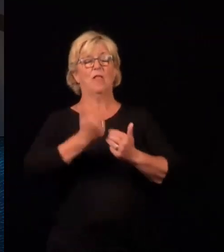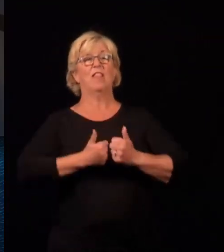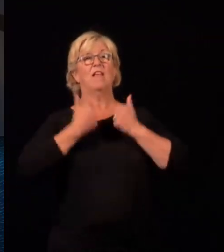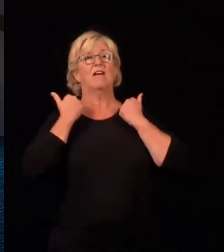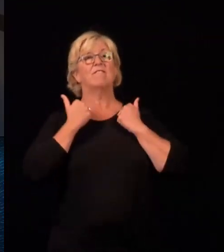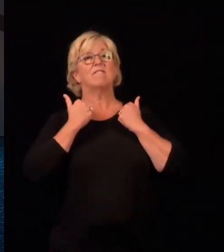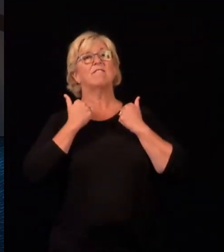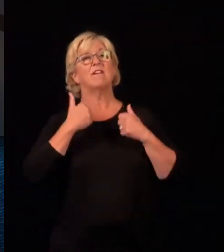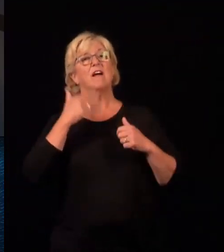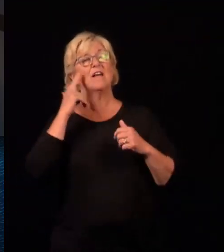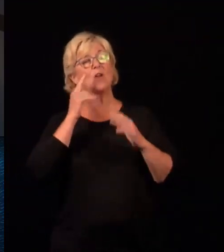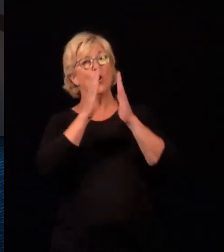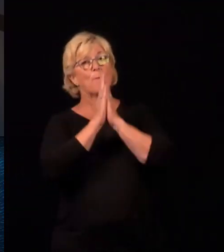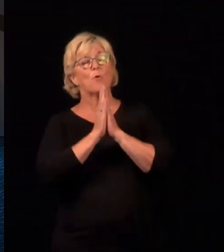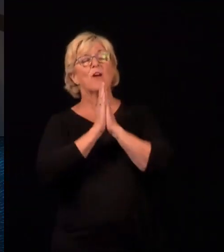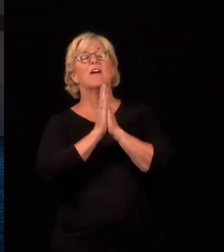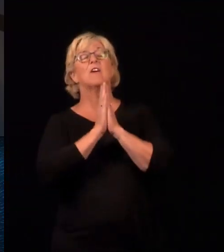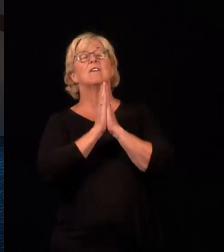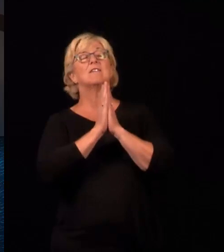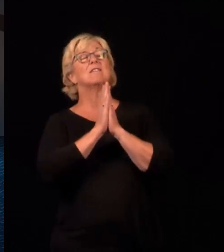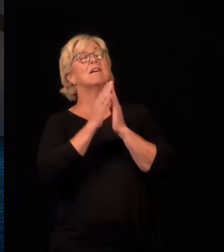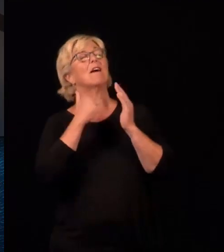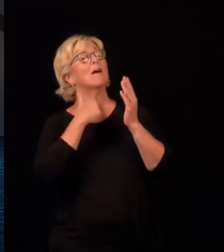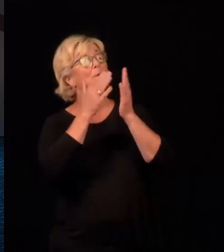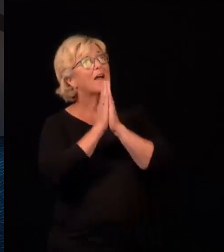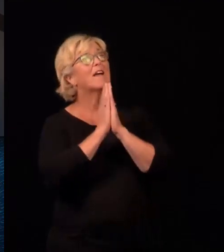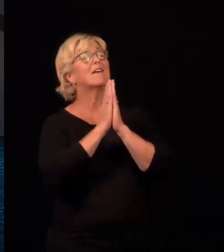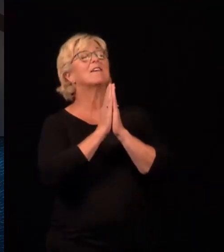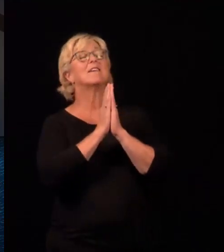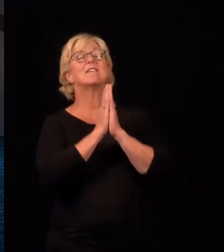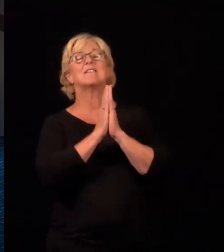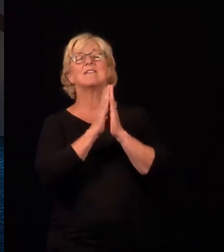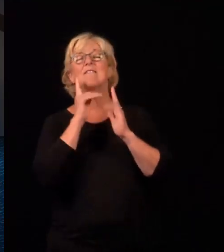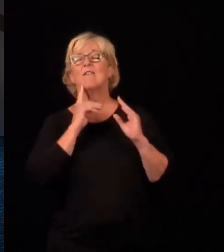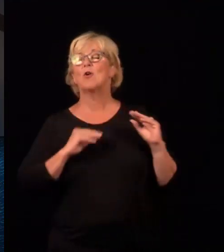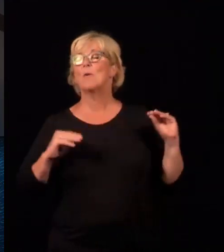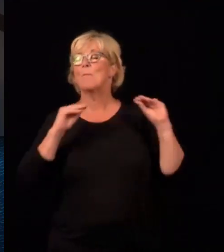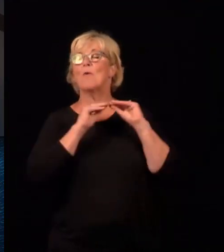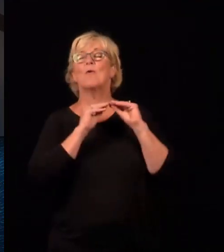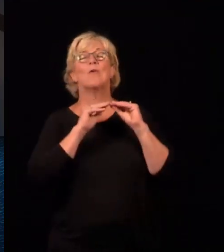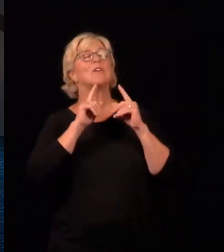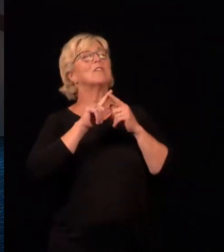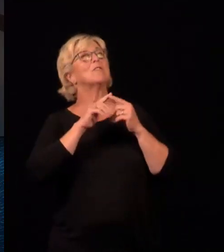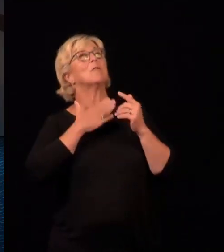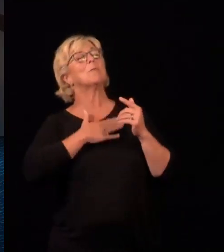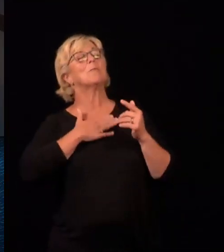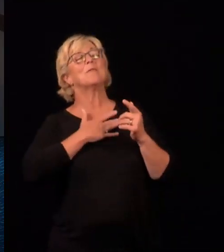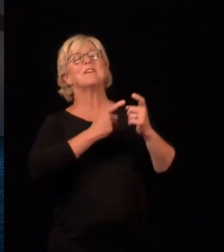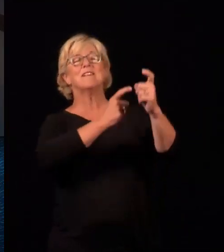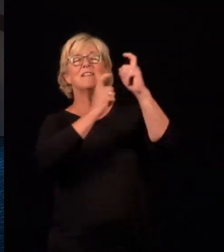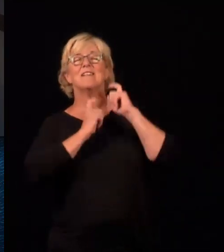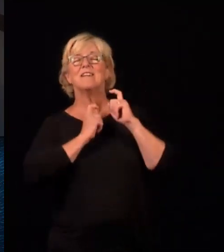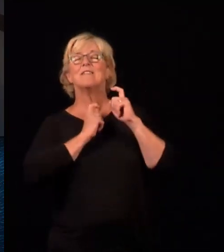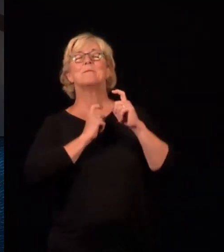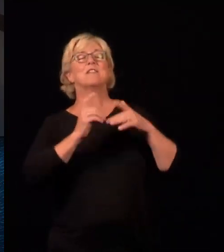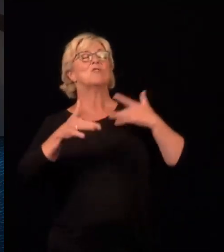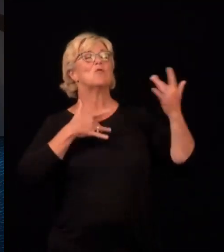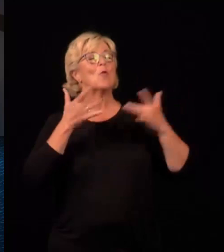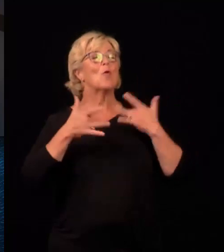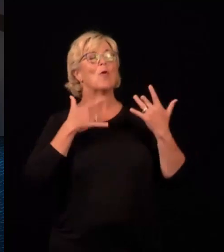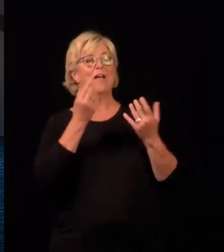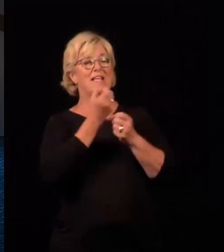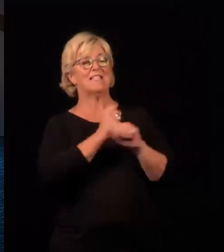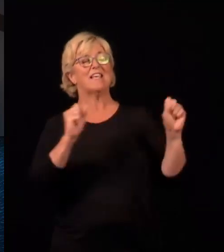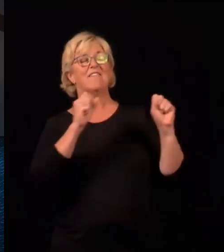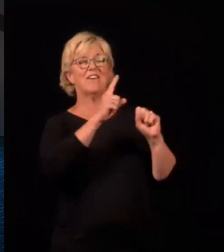I know that the prayers that I was asking for more than anything was to restore the joy of my salvation, and He's